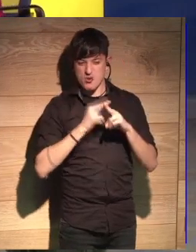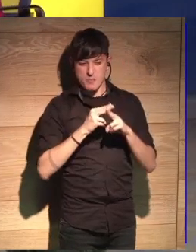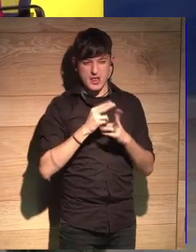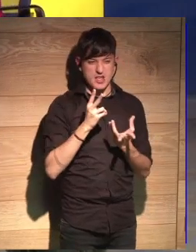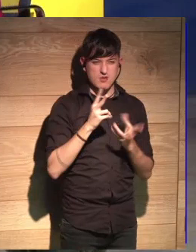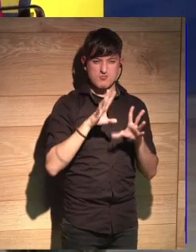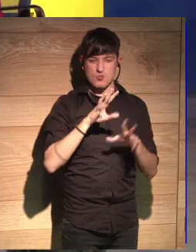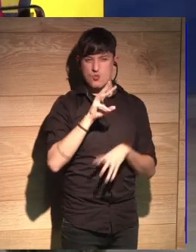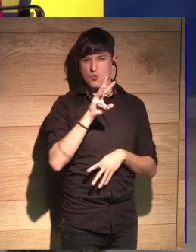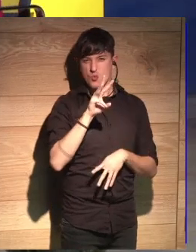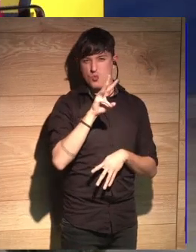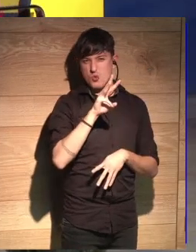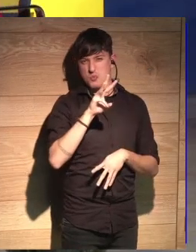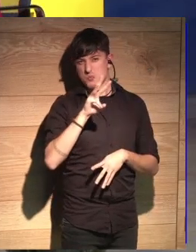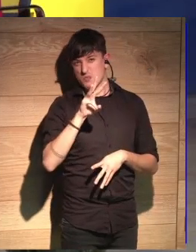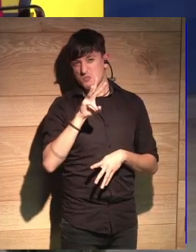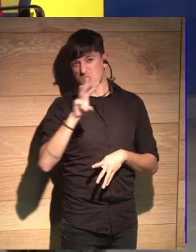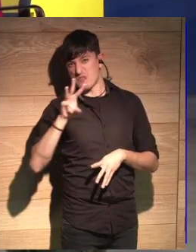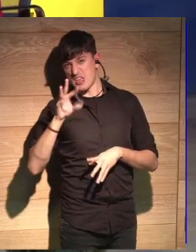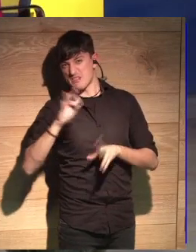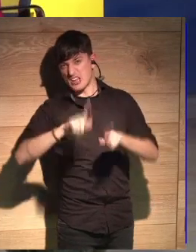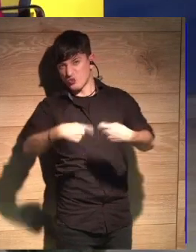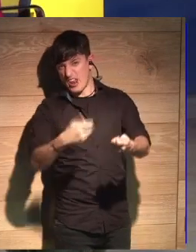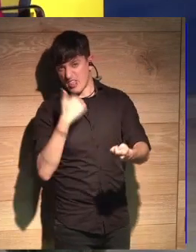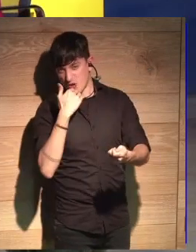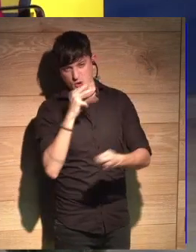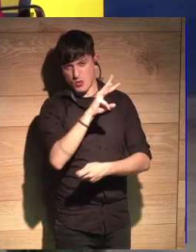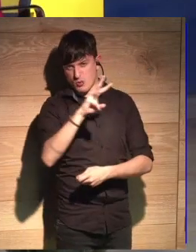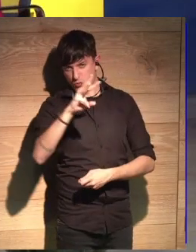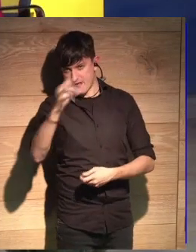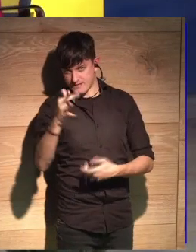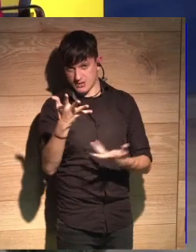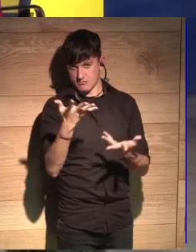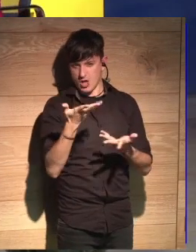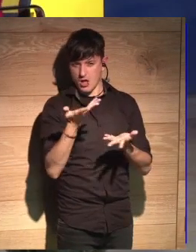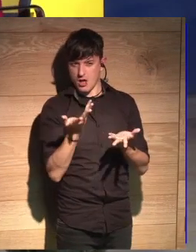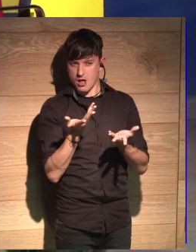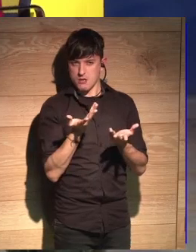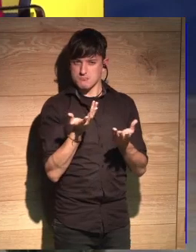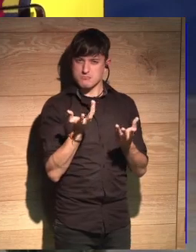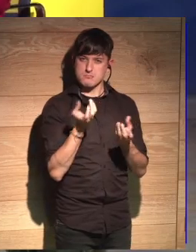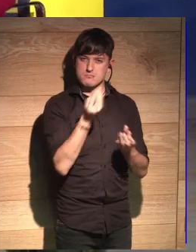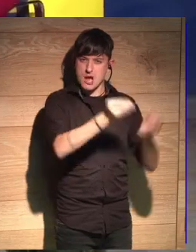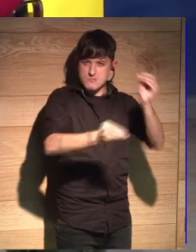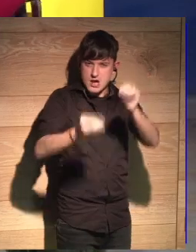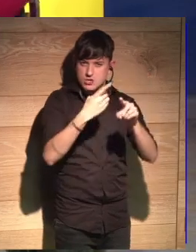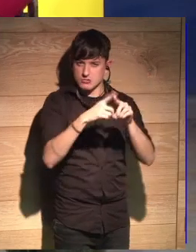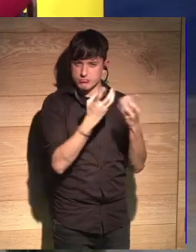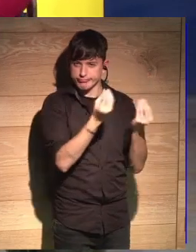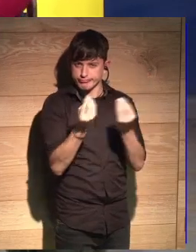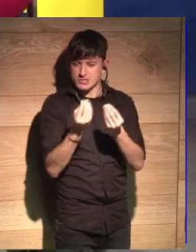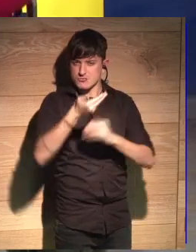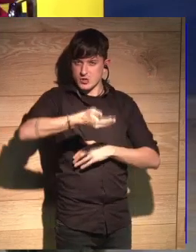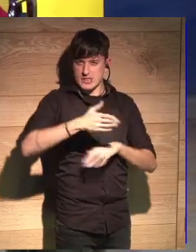Nature and other environmental organizations make big contributions towards solving world problems. So we don't depend only on the